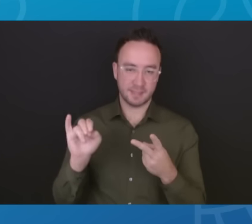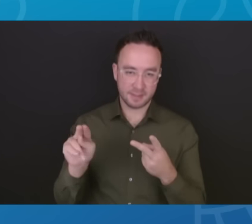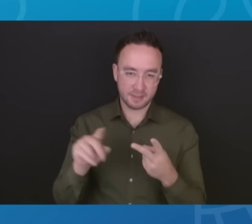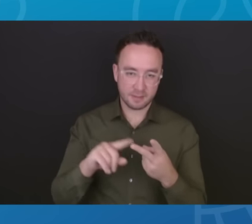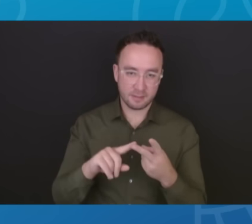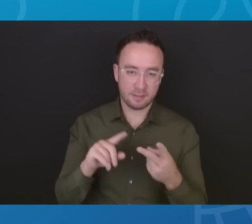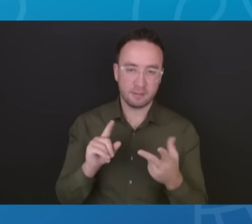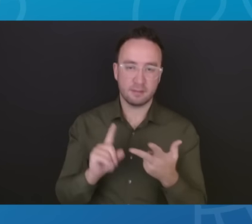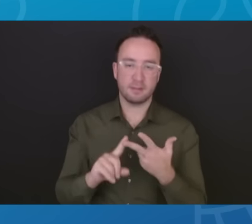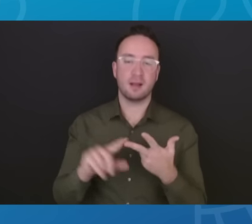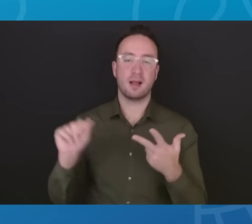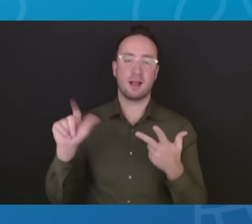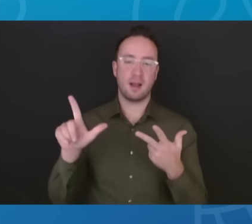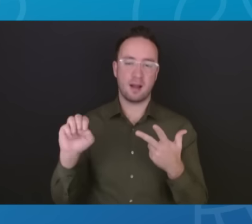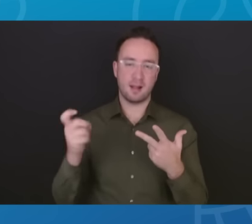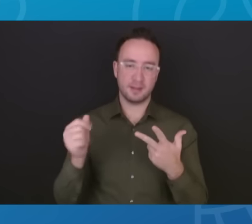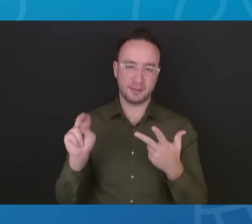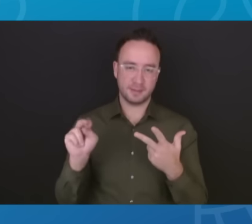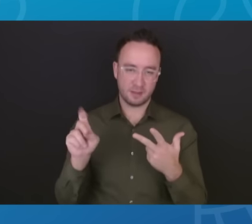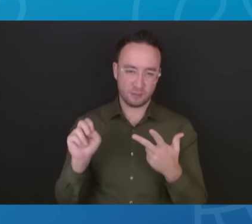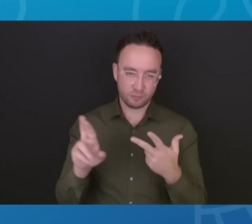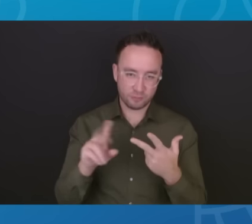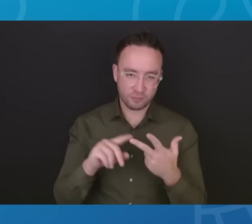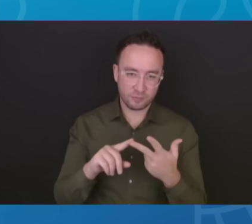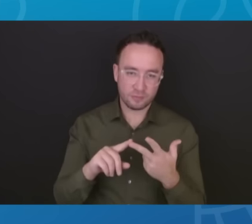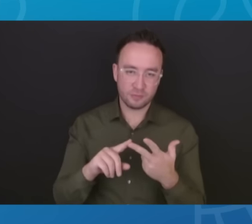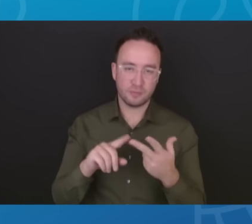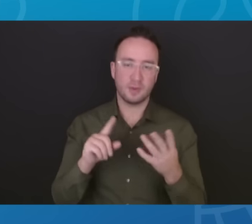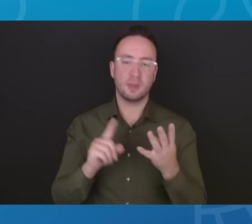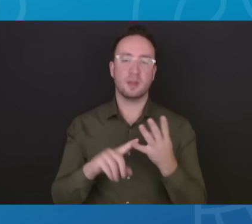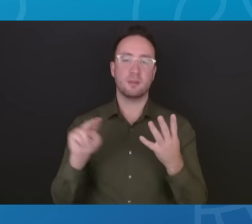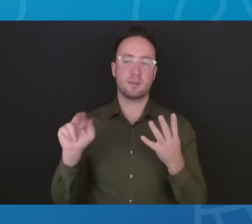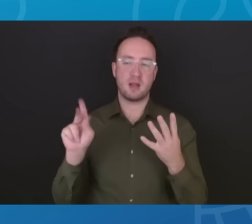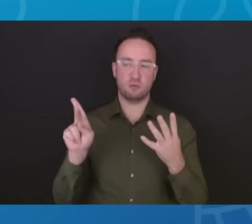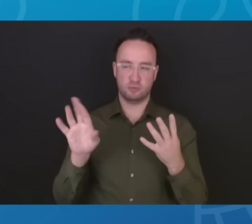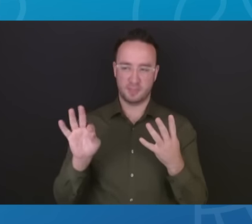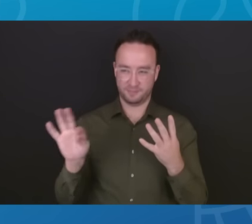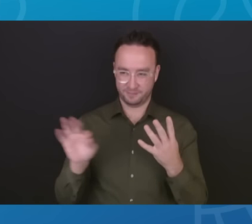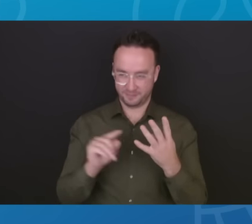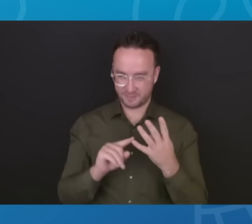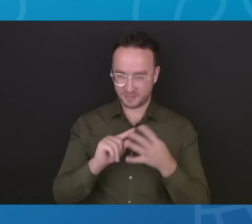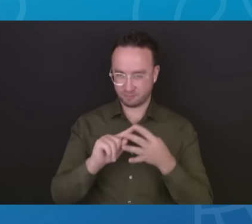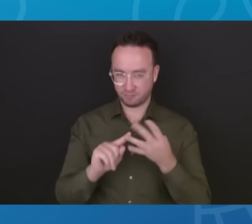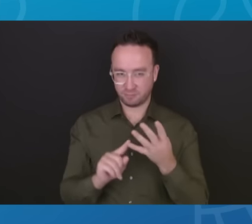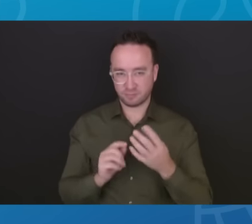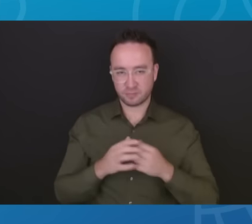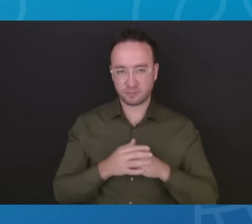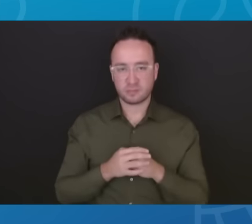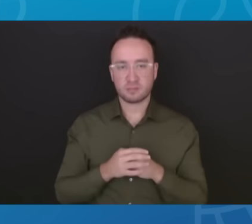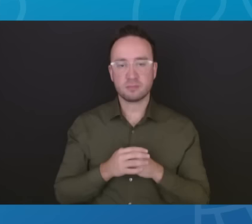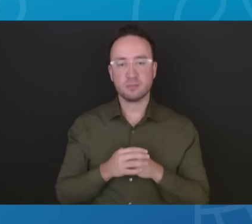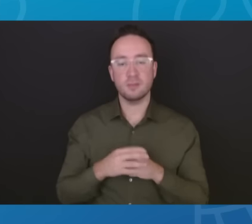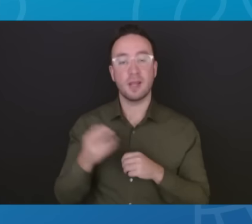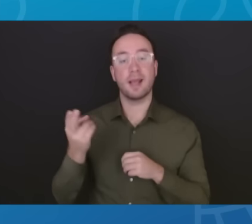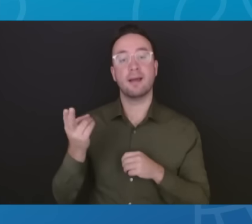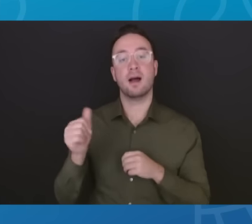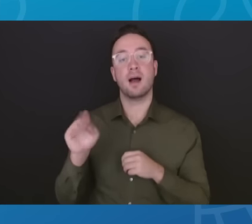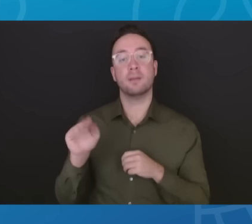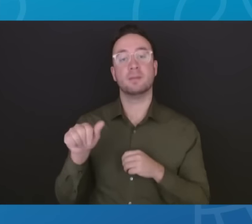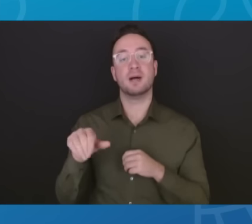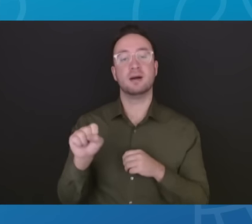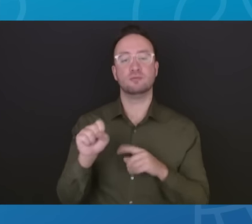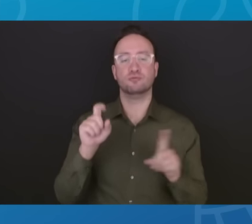Chen, and Omar Nutra. Hamas should release every one of these hostages immediately, and